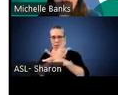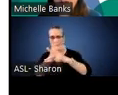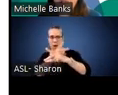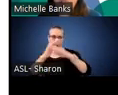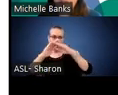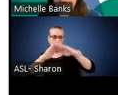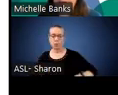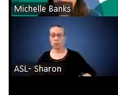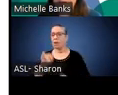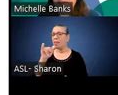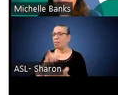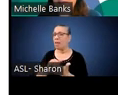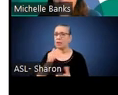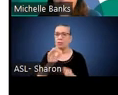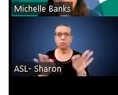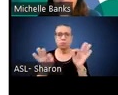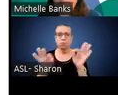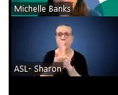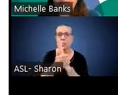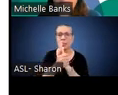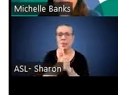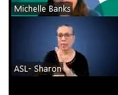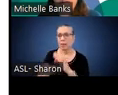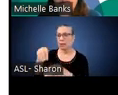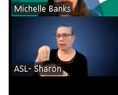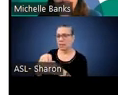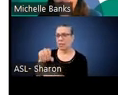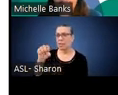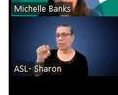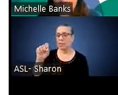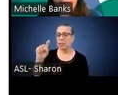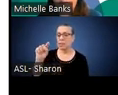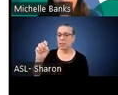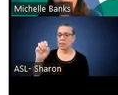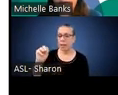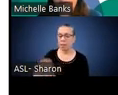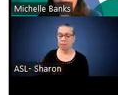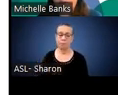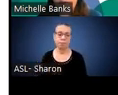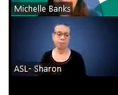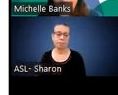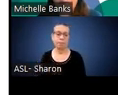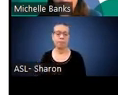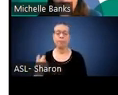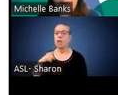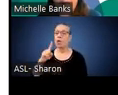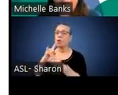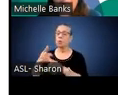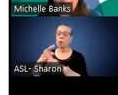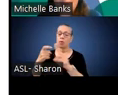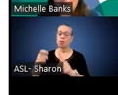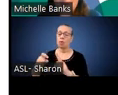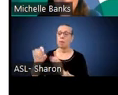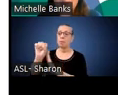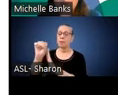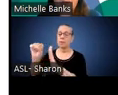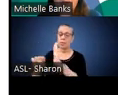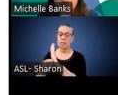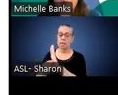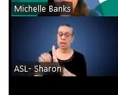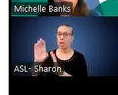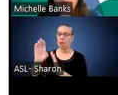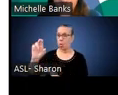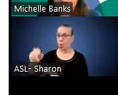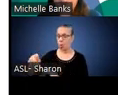These are valued skills in STEM fields. A report from the Commonwealth Corporation a couple years ago talked